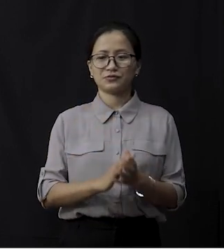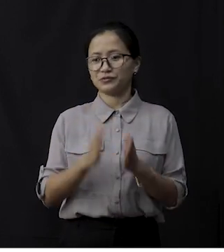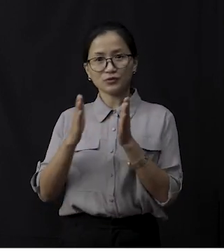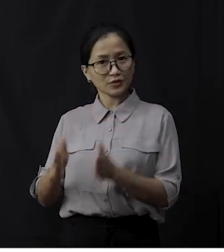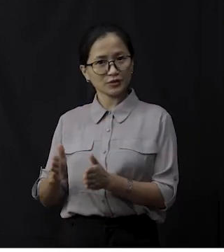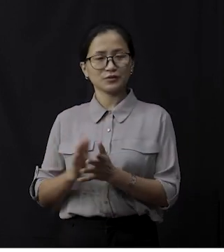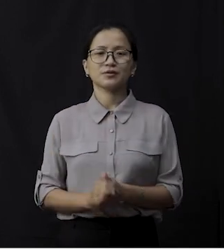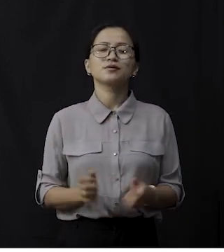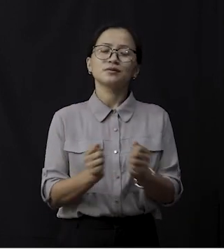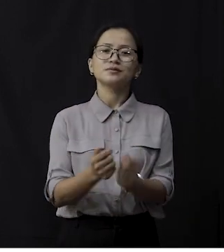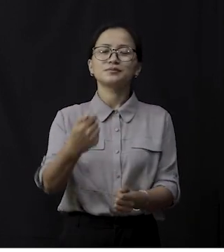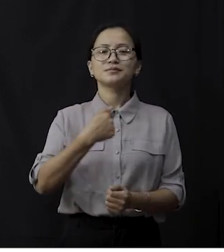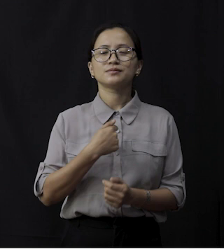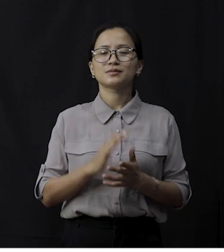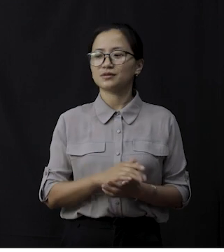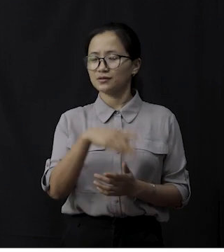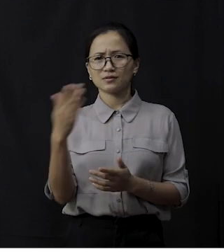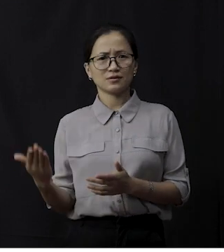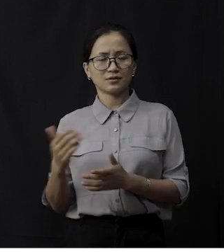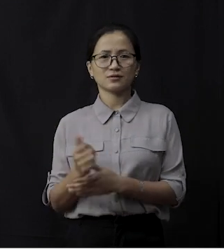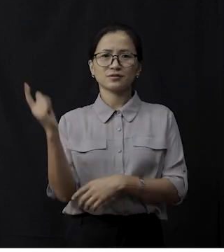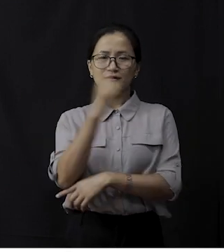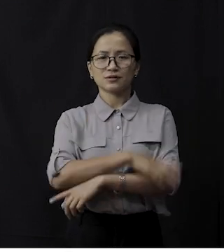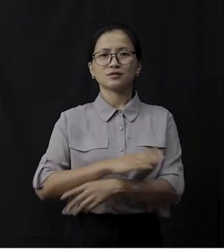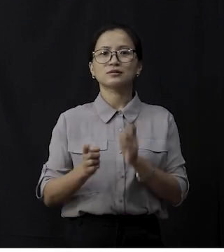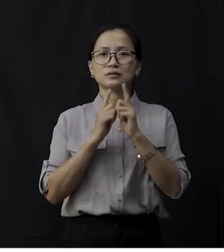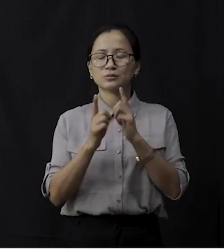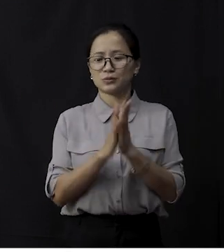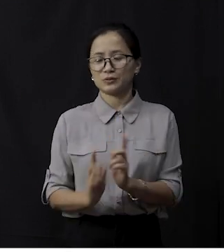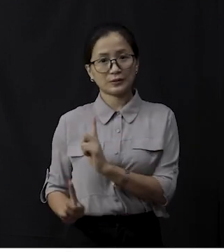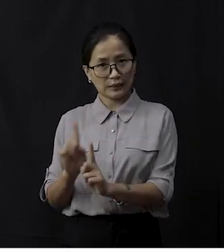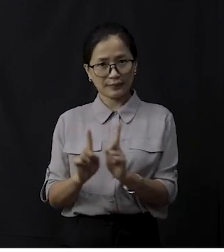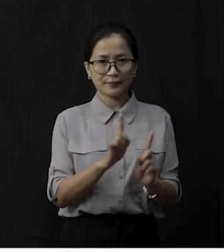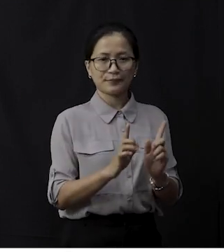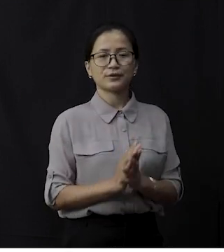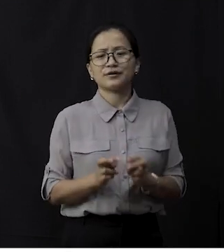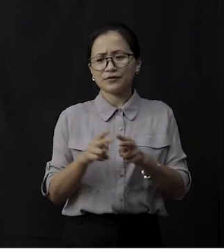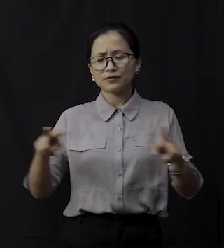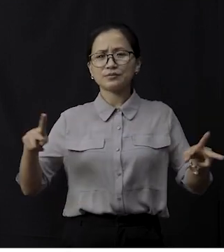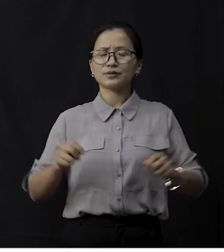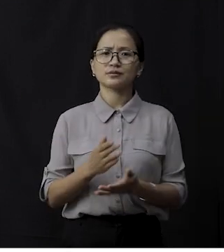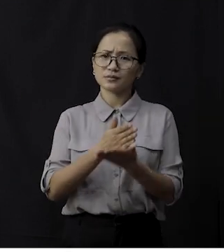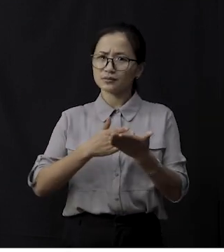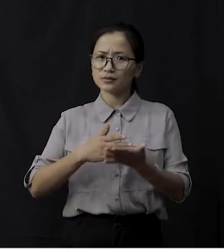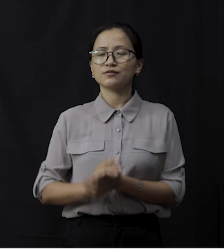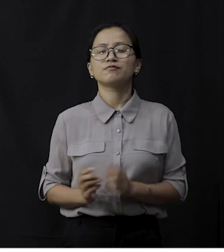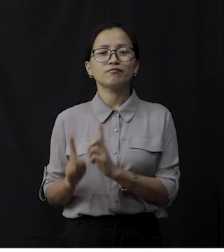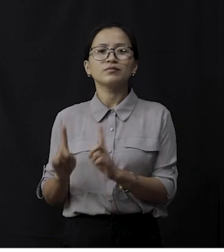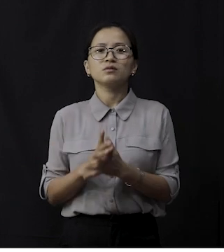me. The other day, we spoke about the plants, right? The different parts of plants. What are